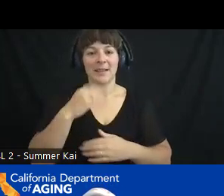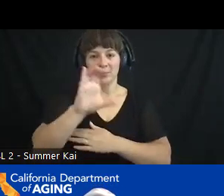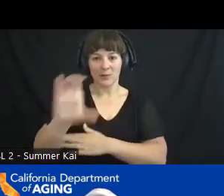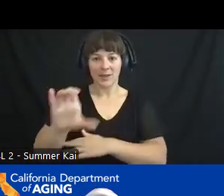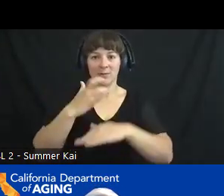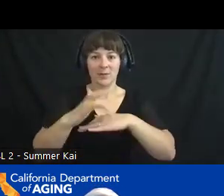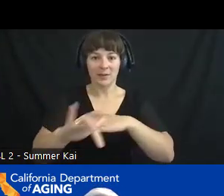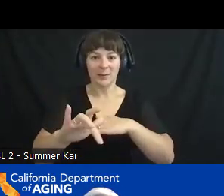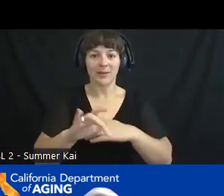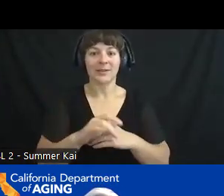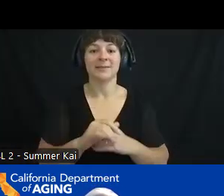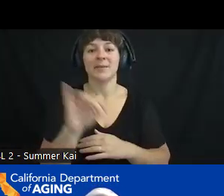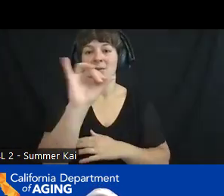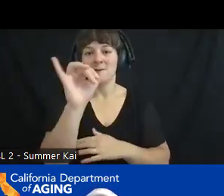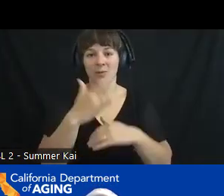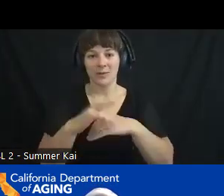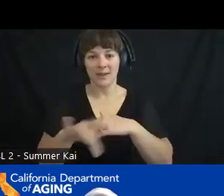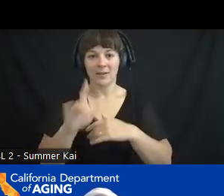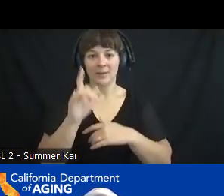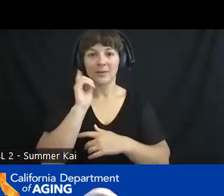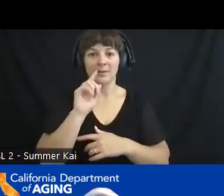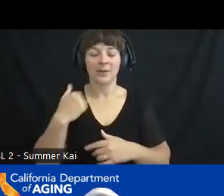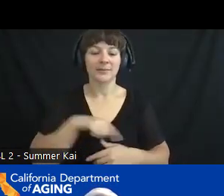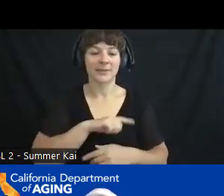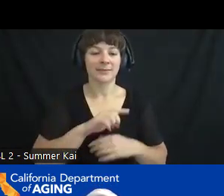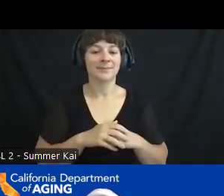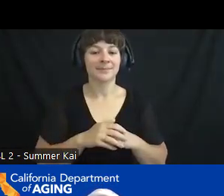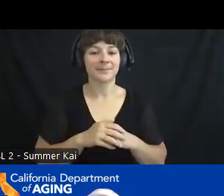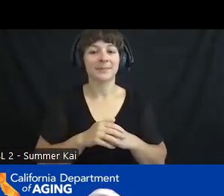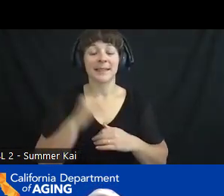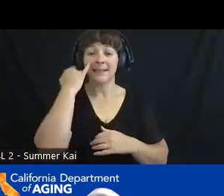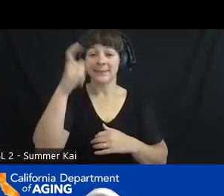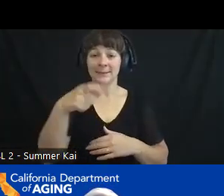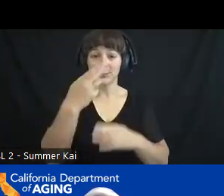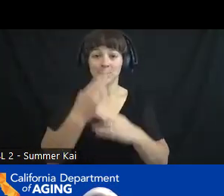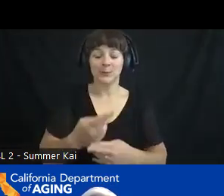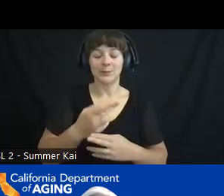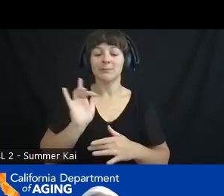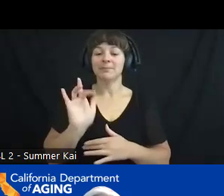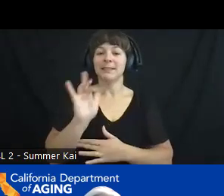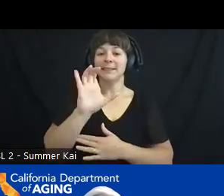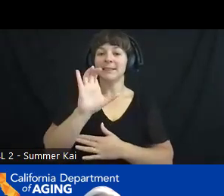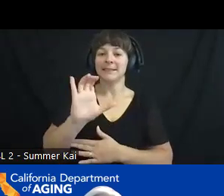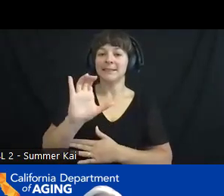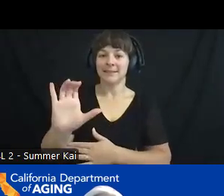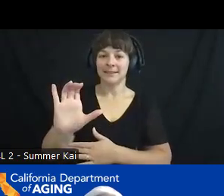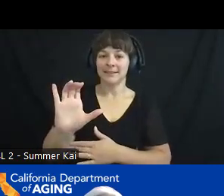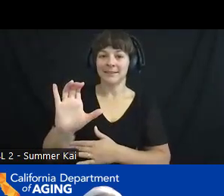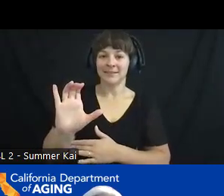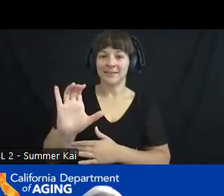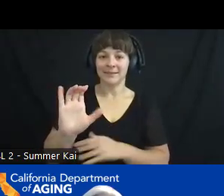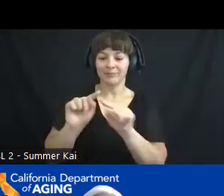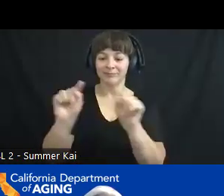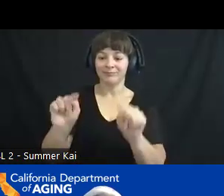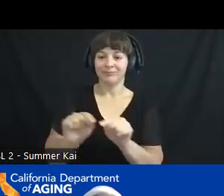captioning that is also available to you. To initiate that, please hit the CC icon on